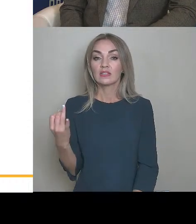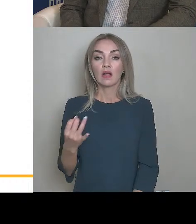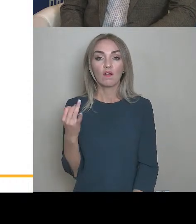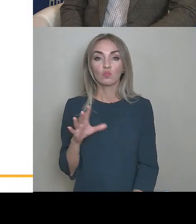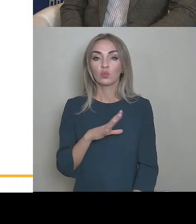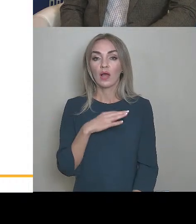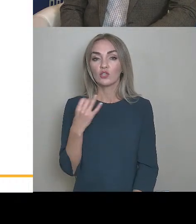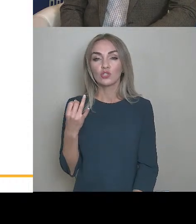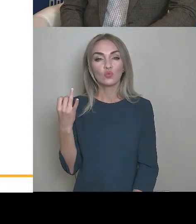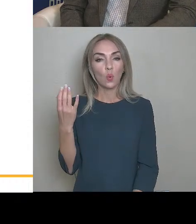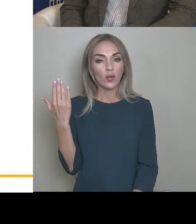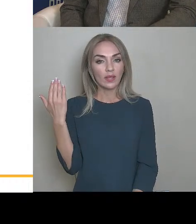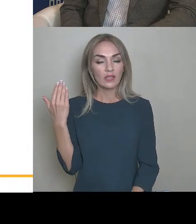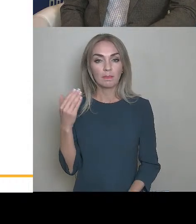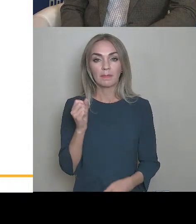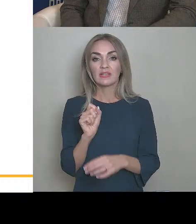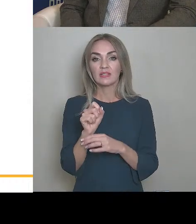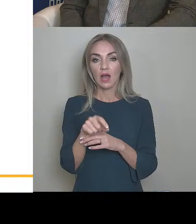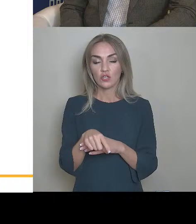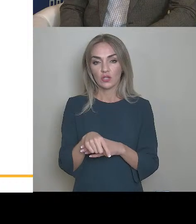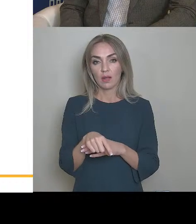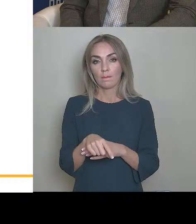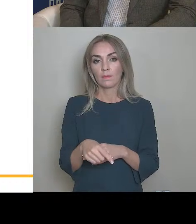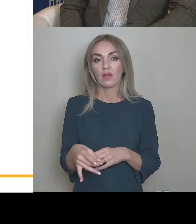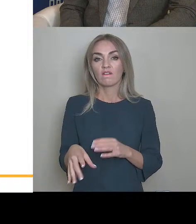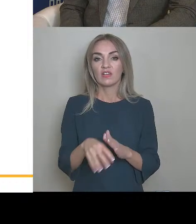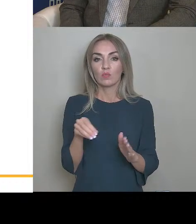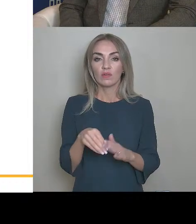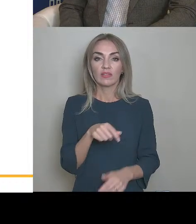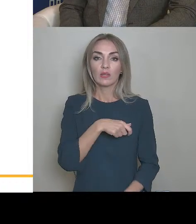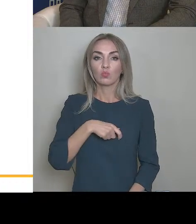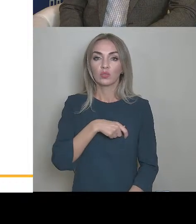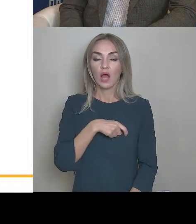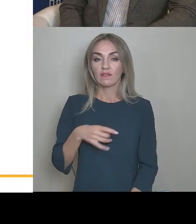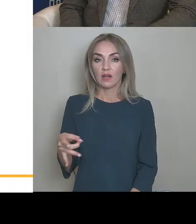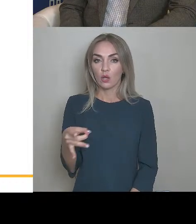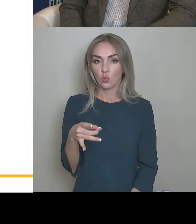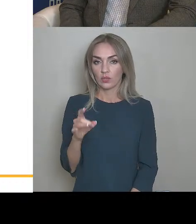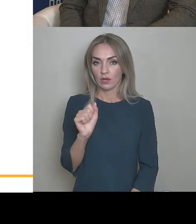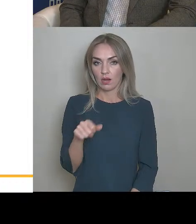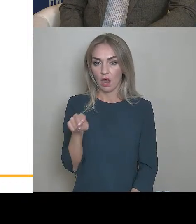elections. There was another interesting story, that is the appointment of the